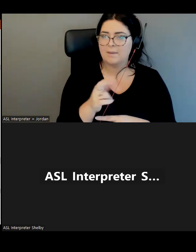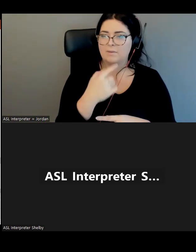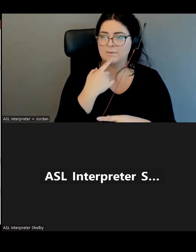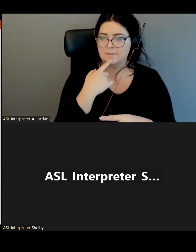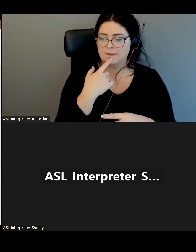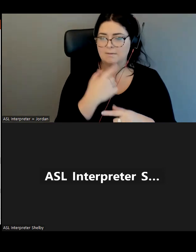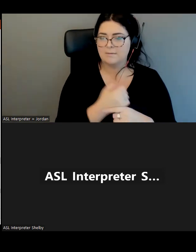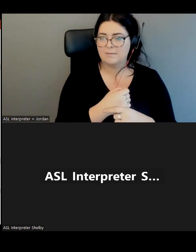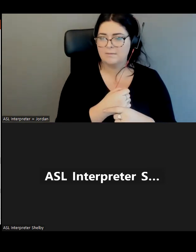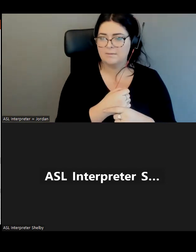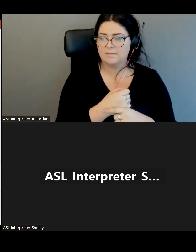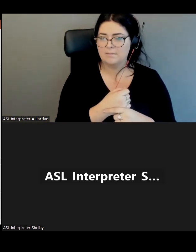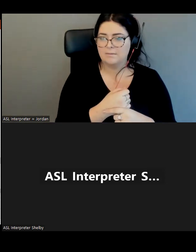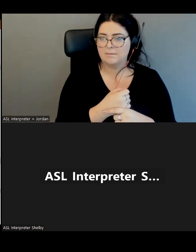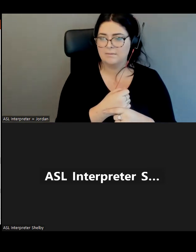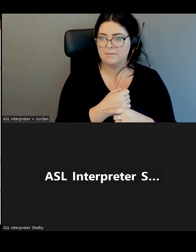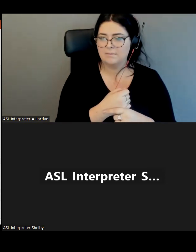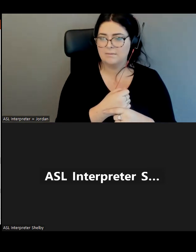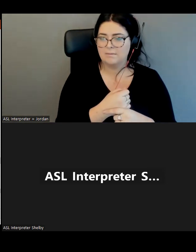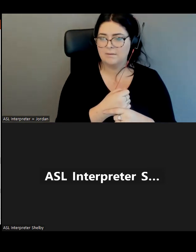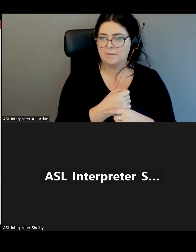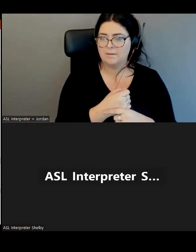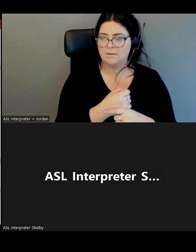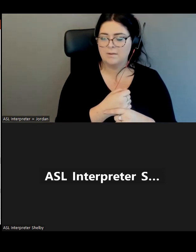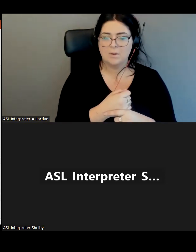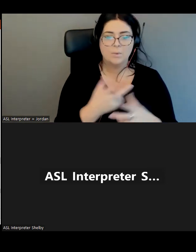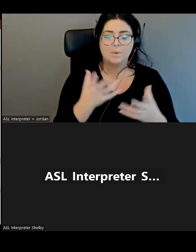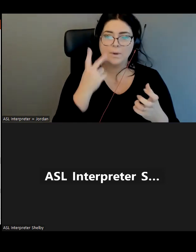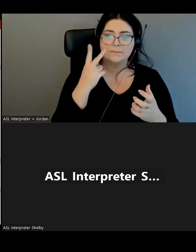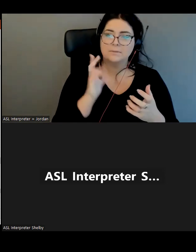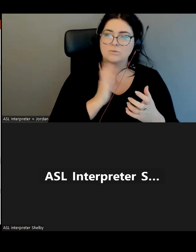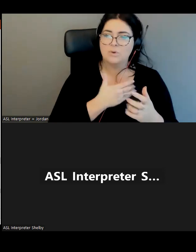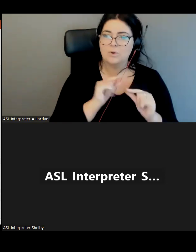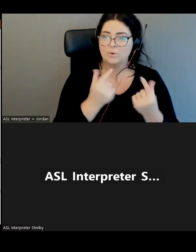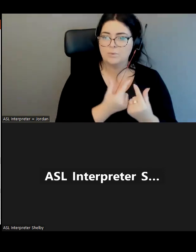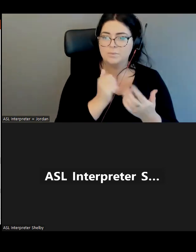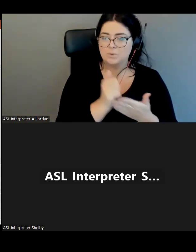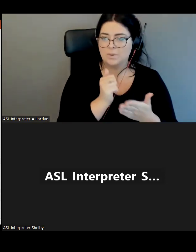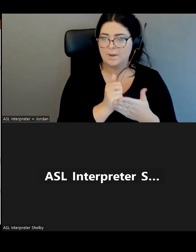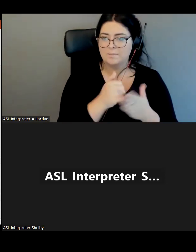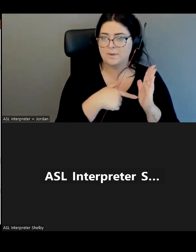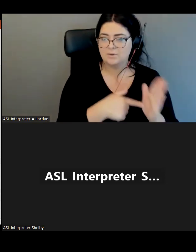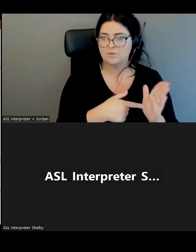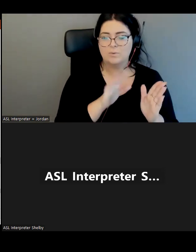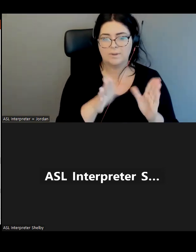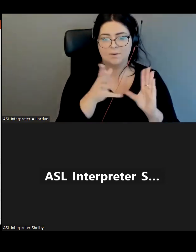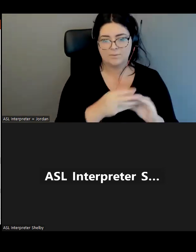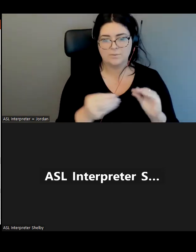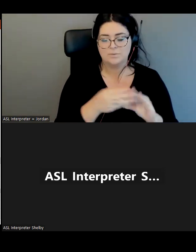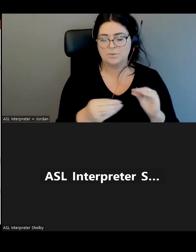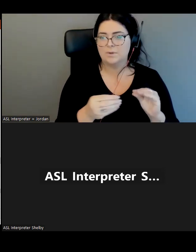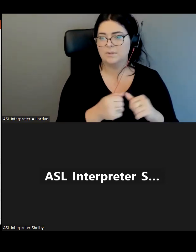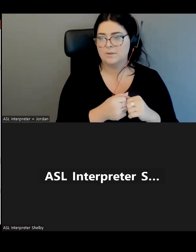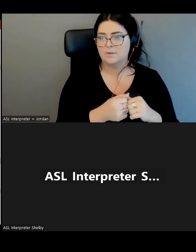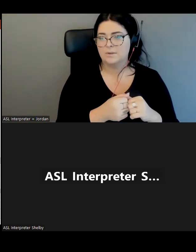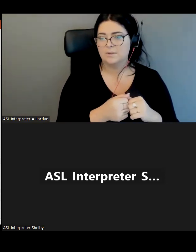those events, we look to our groups out there to help us with those, to showcase their stories,